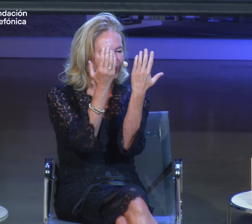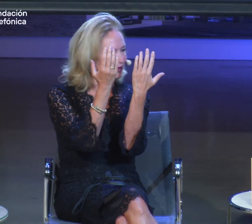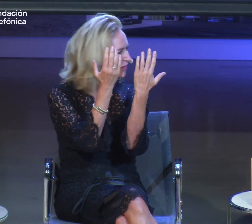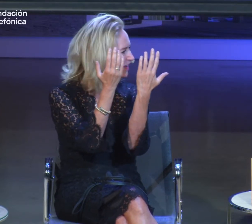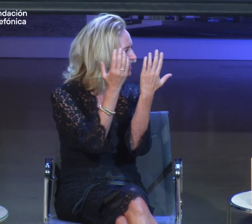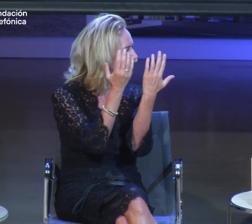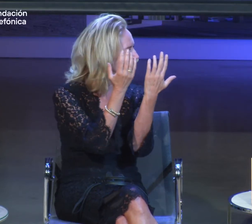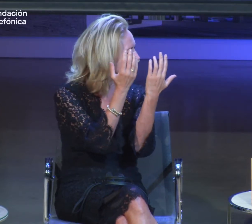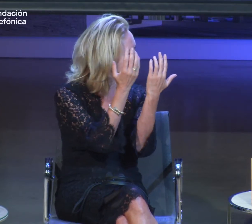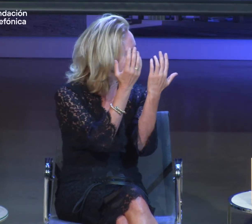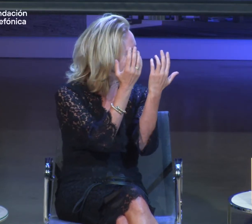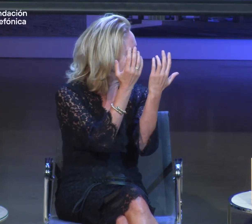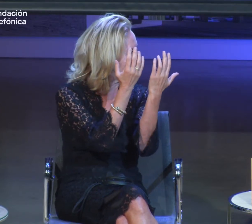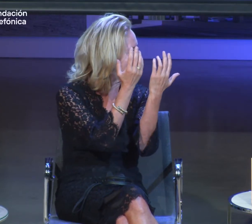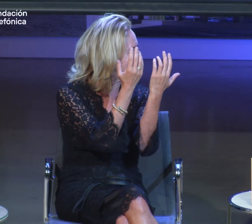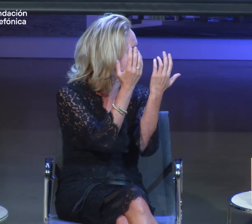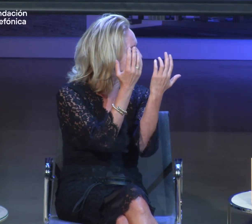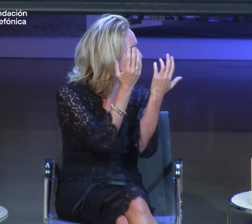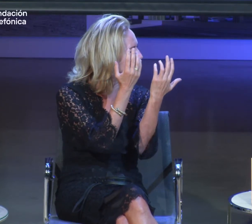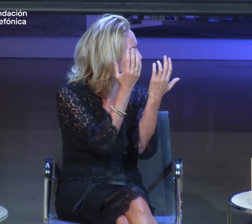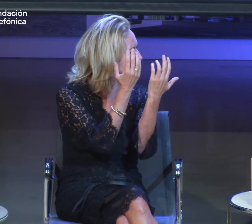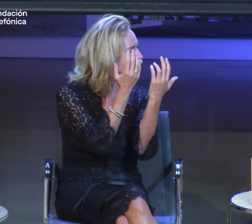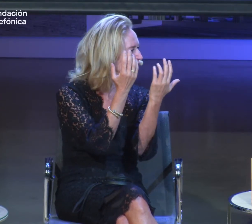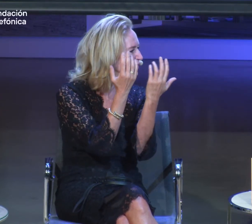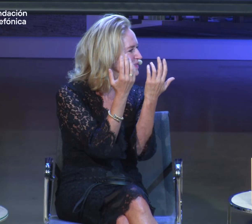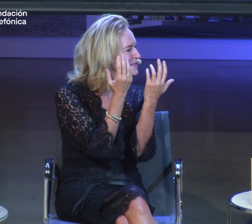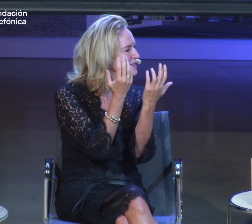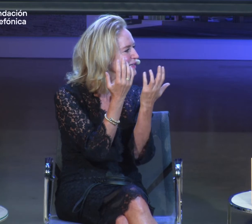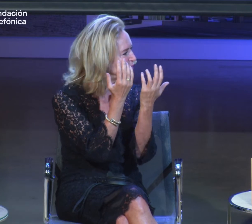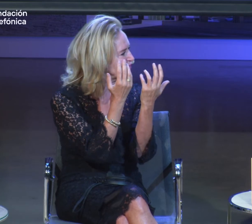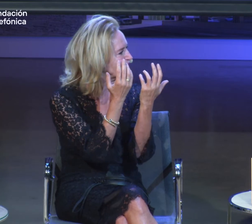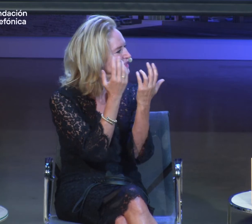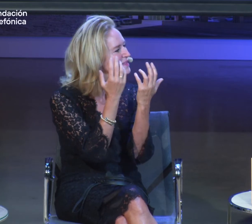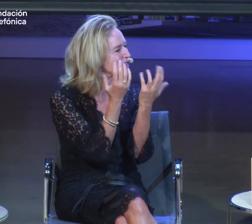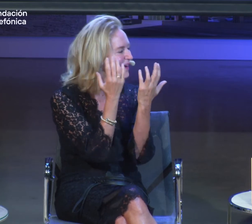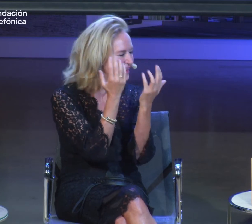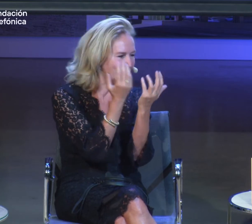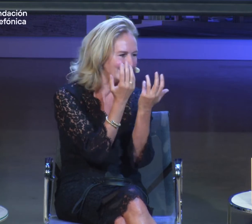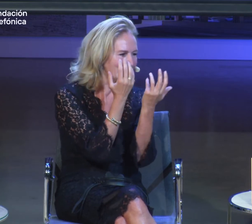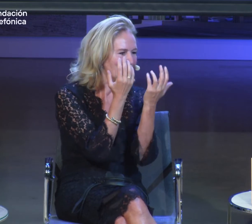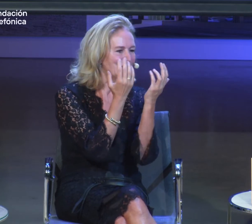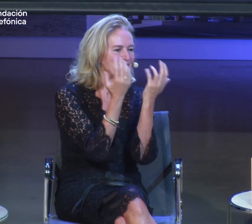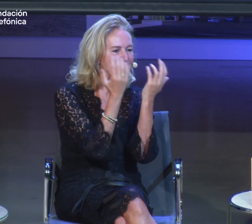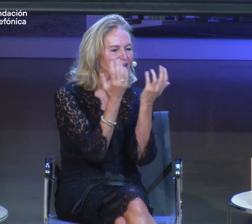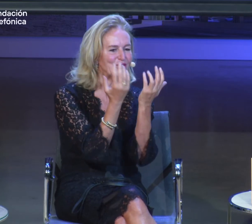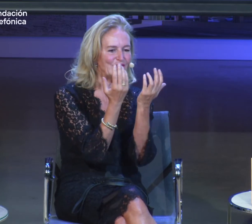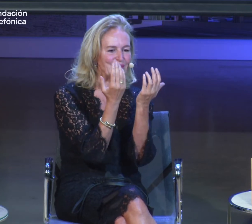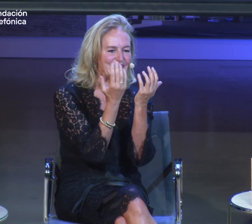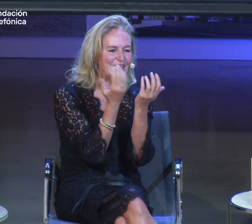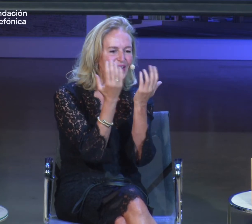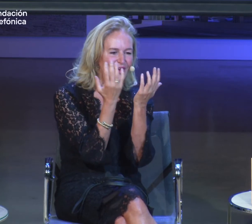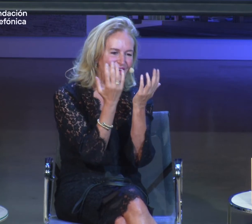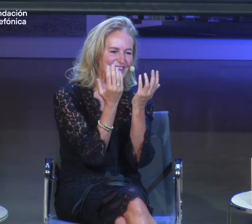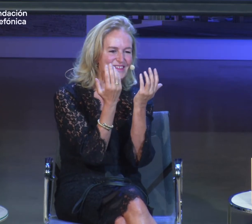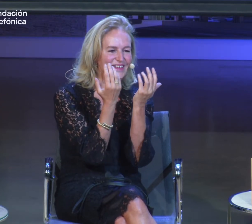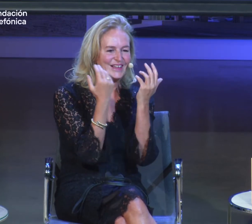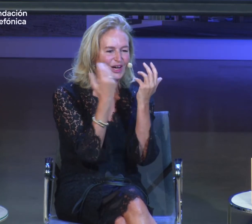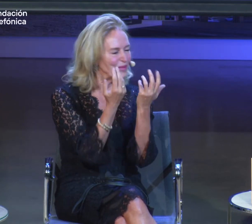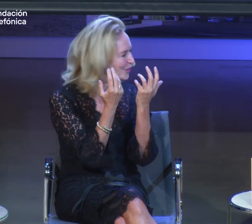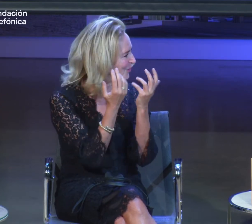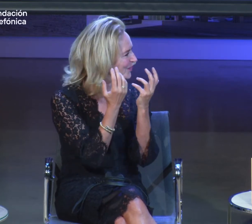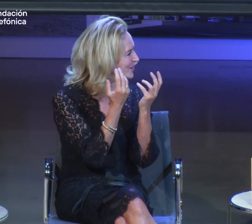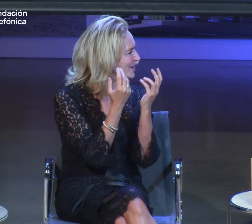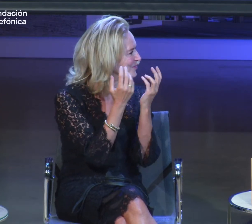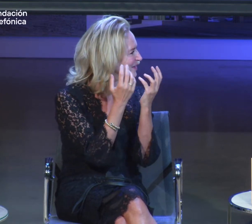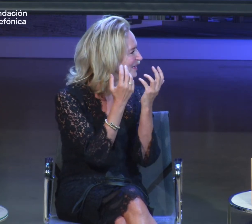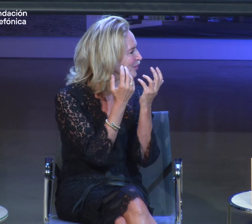can feel the heat of her hand. He cannot sleep for the desire to touch her, but he can't.